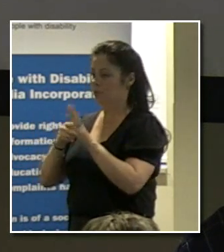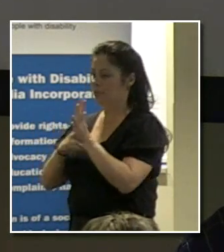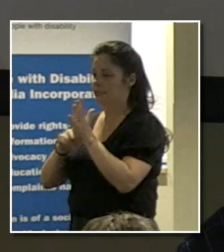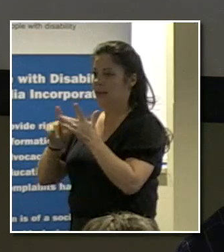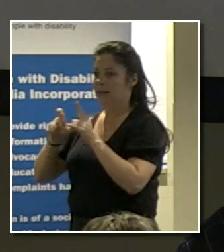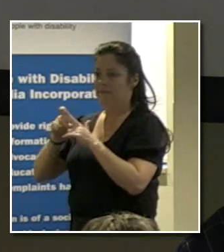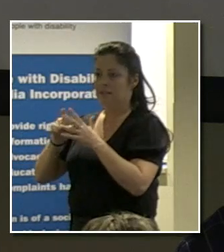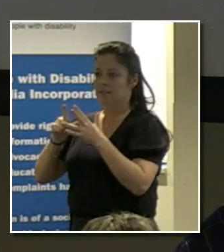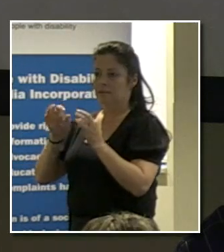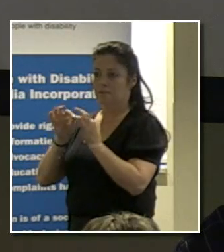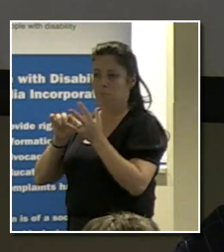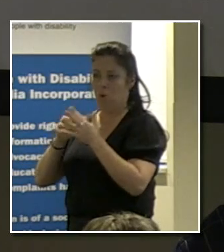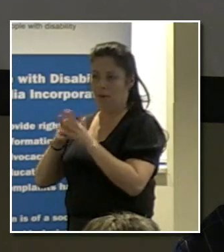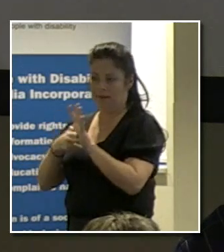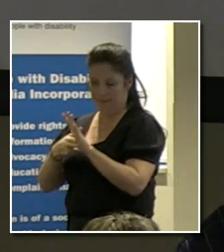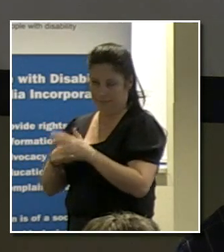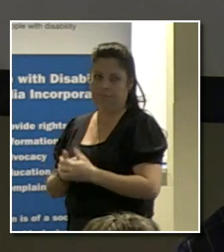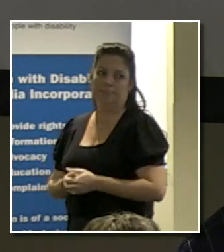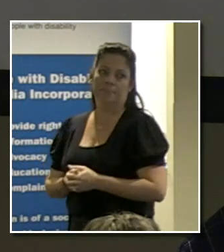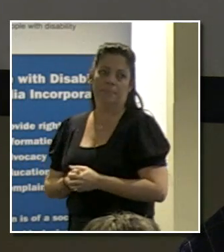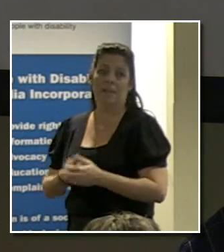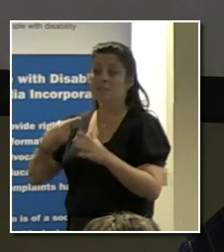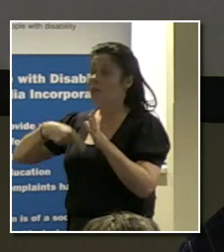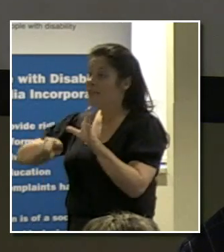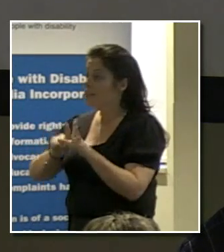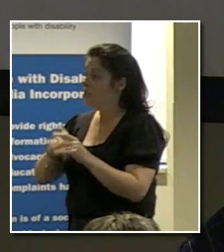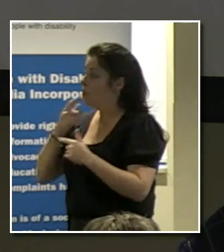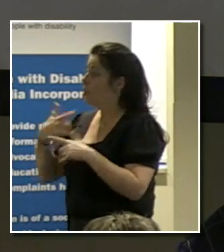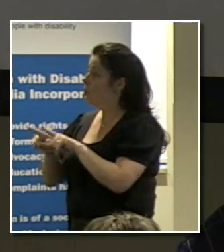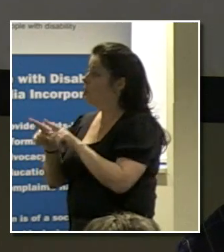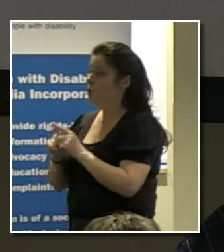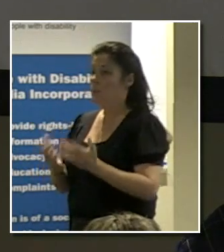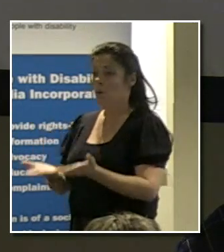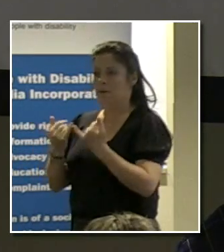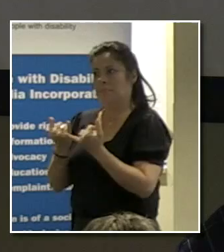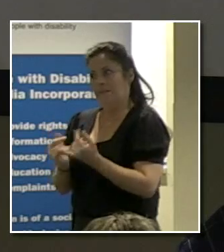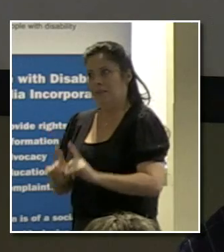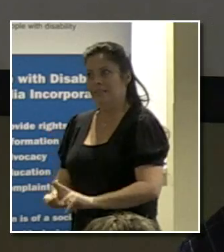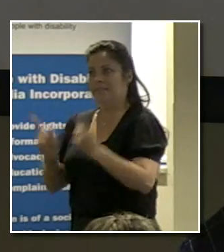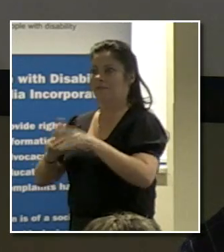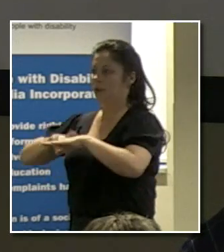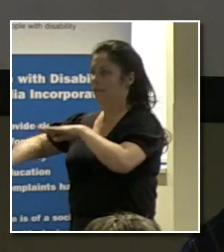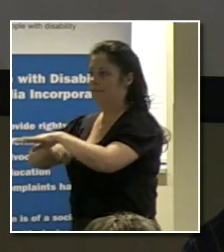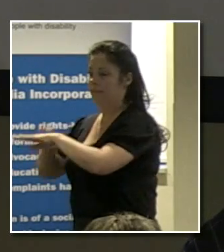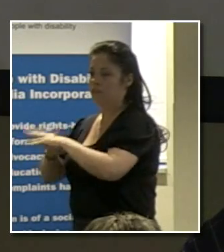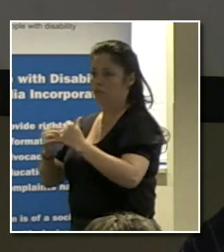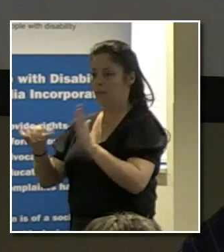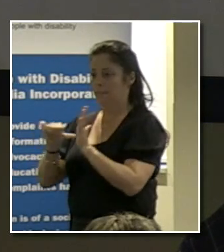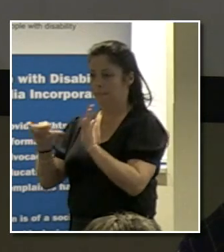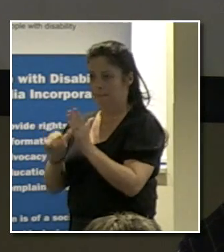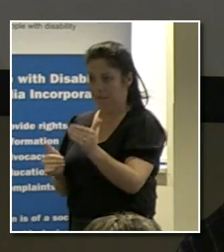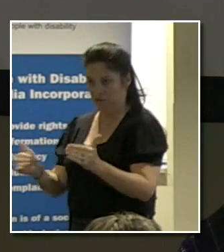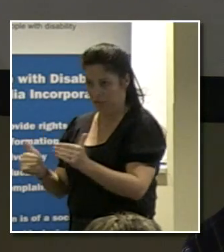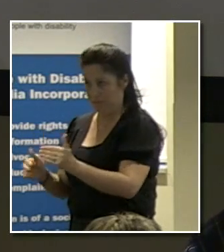also welcomed a very different federal budget than last year. Gone were some of the